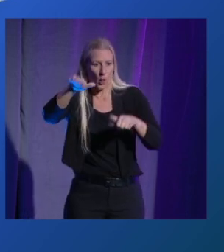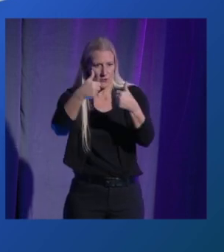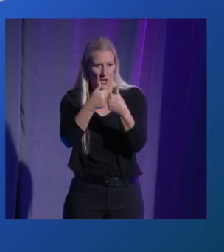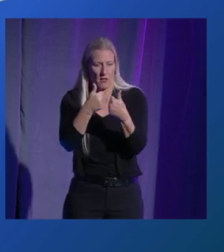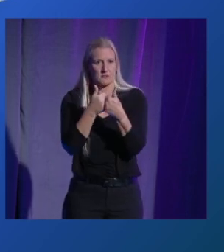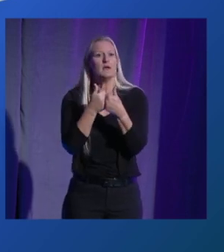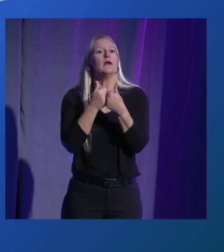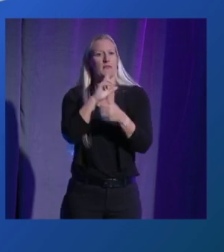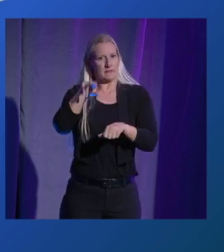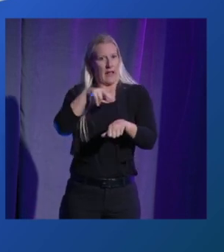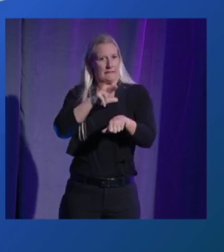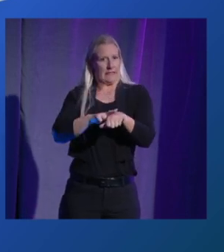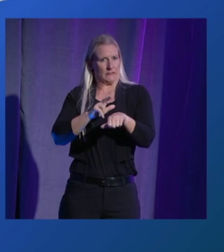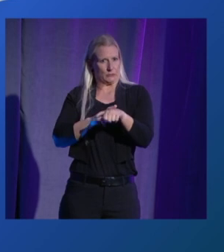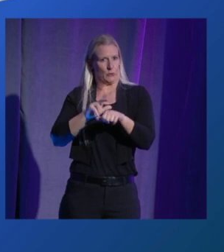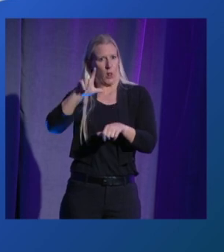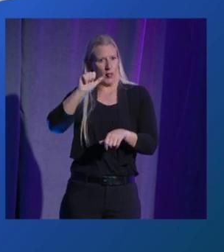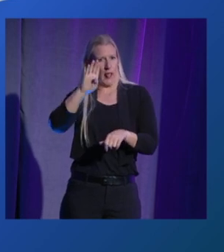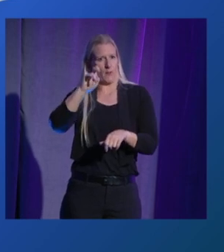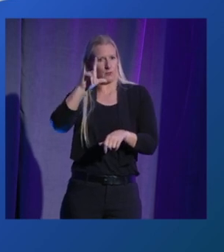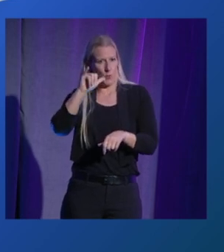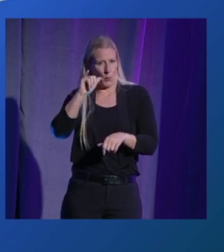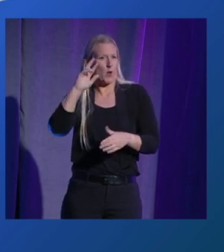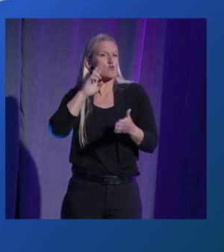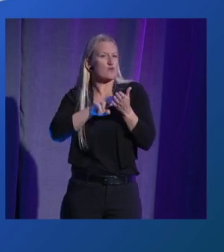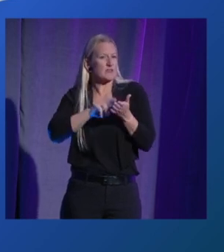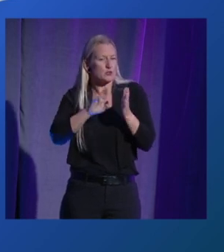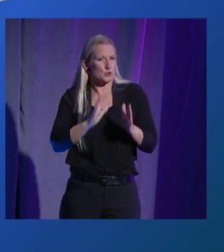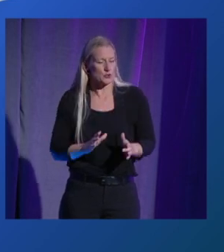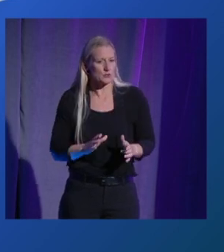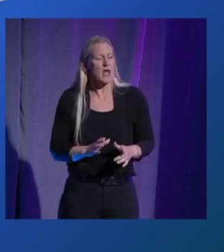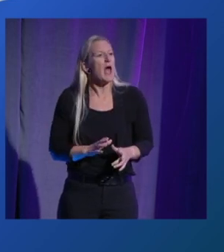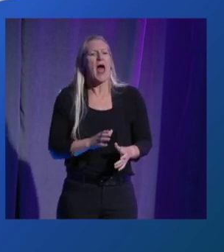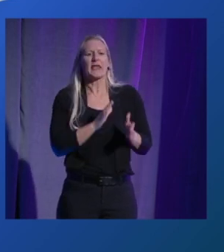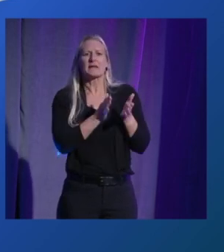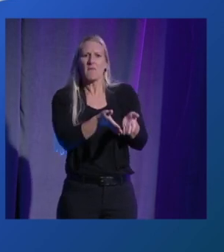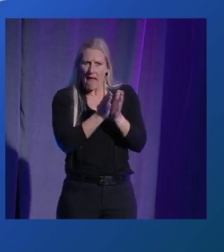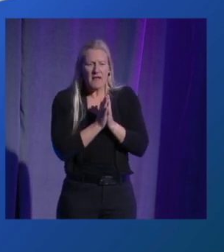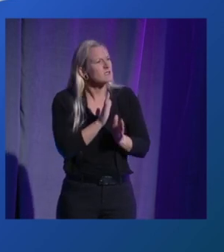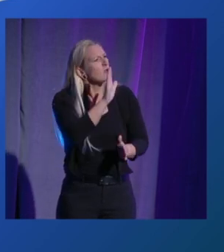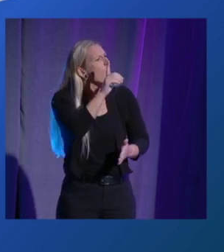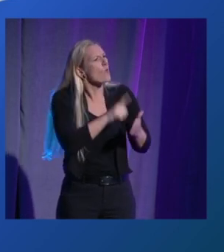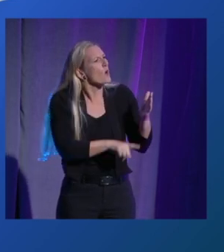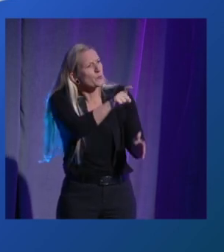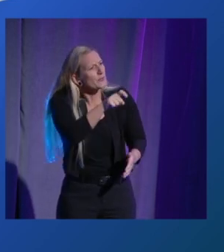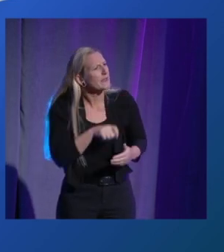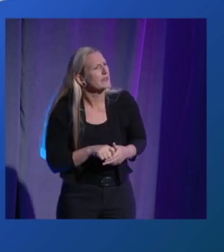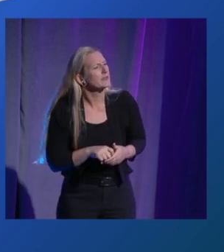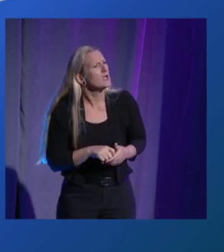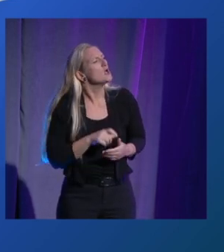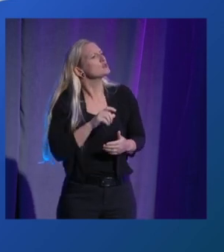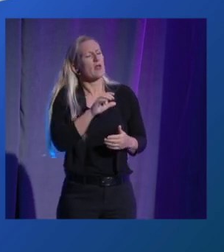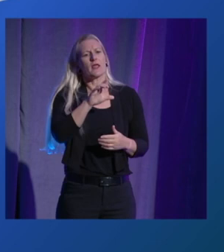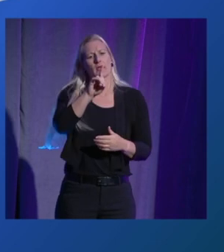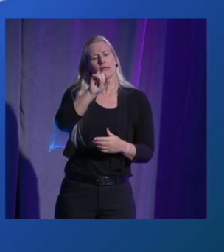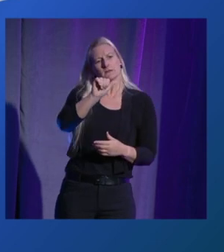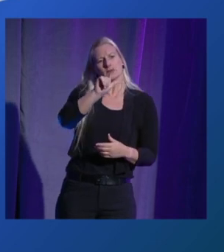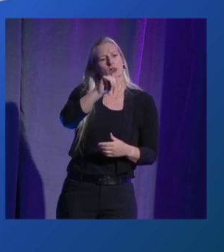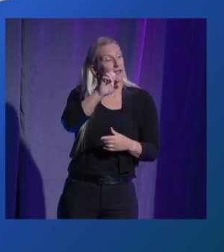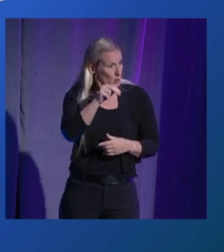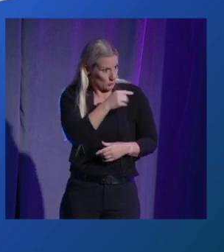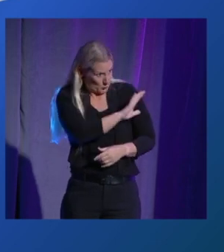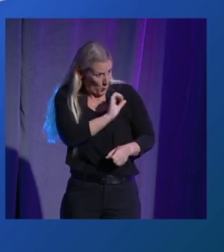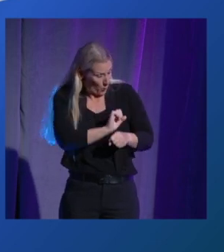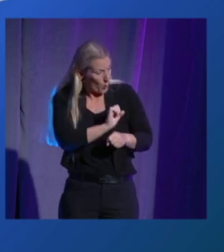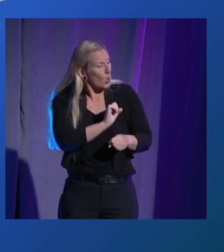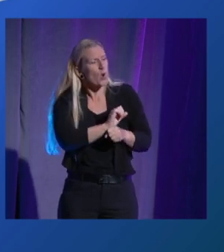of National Laboratory researchers and I asked them the question what do you guys need what do you need to do like what you're doing DAL to to do it better right